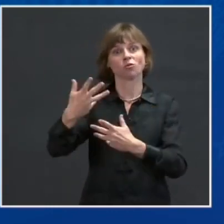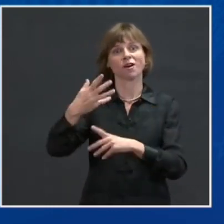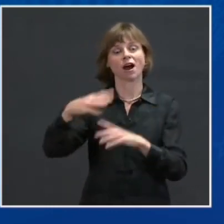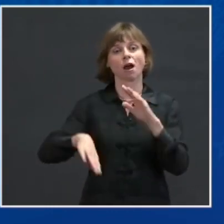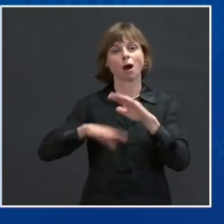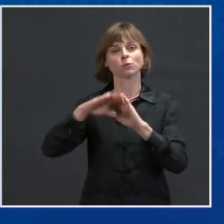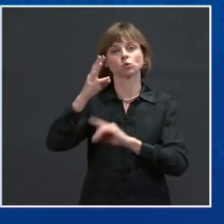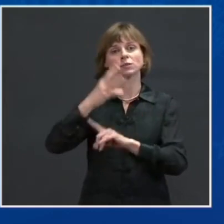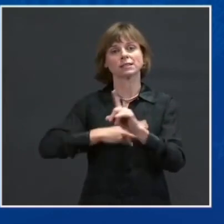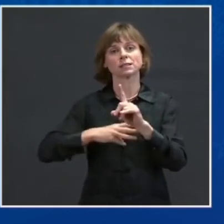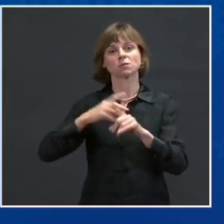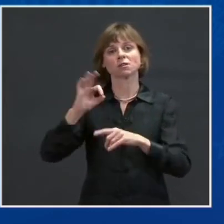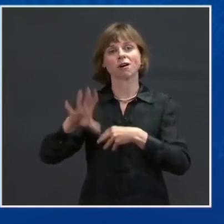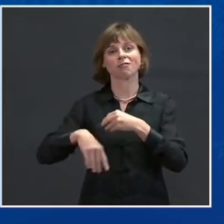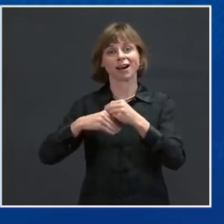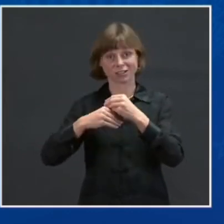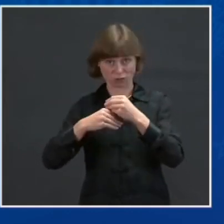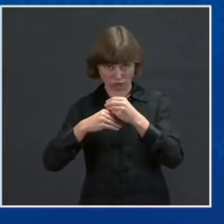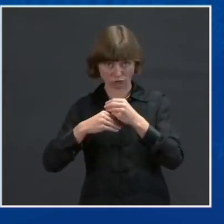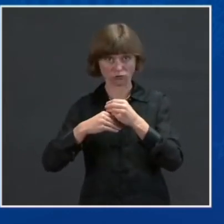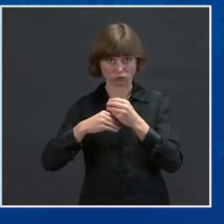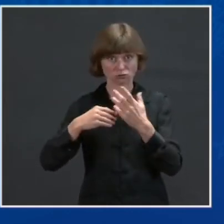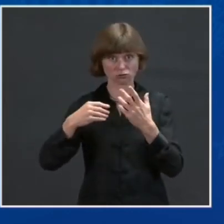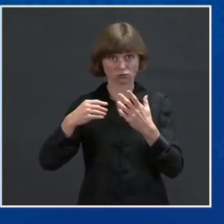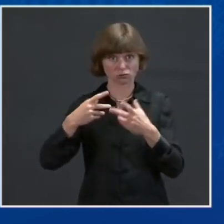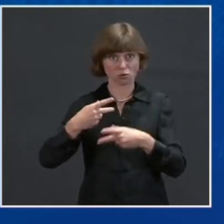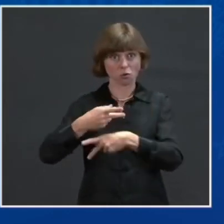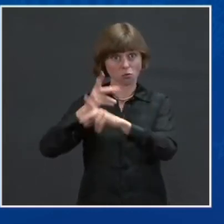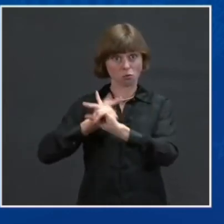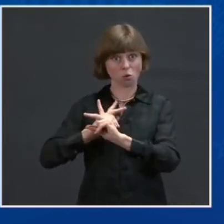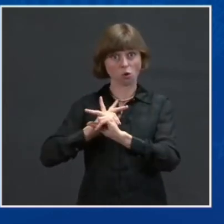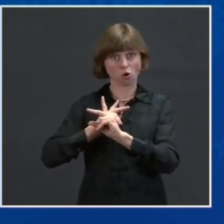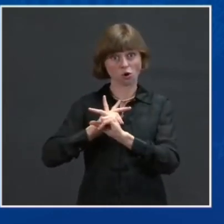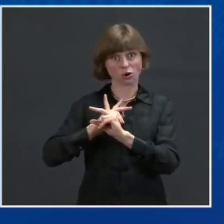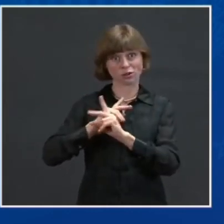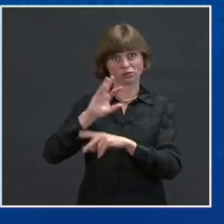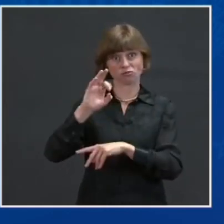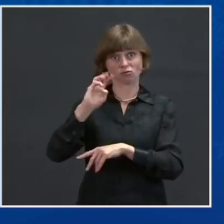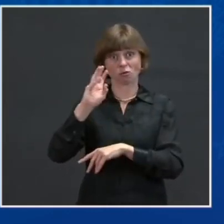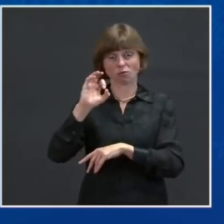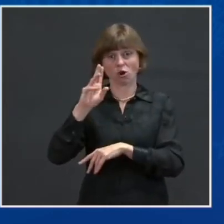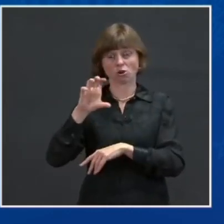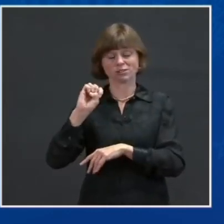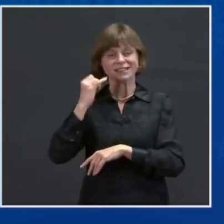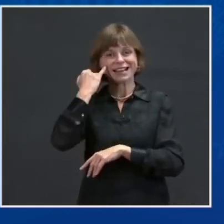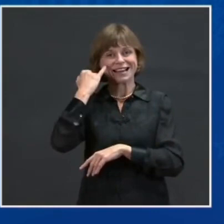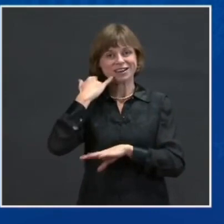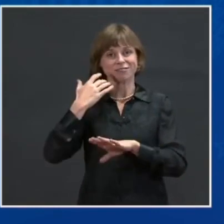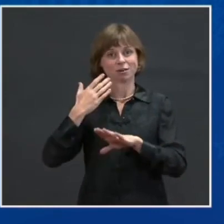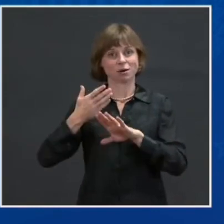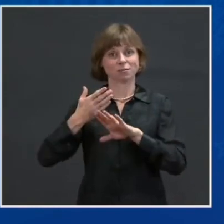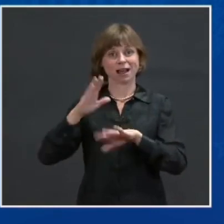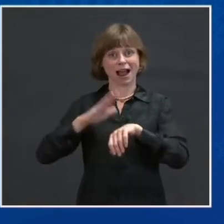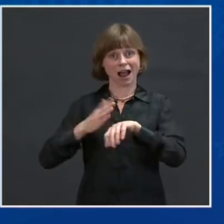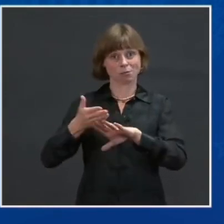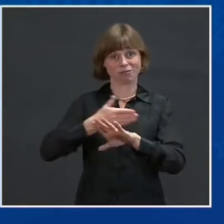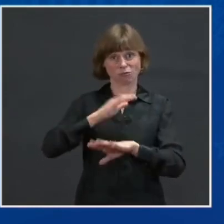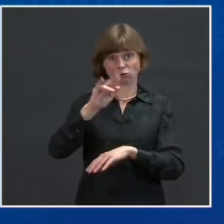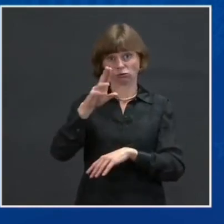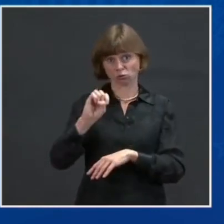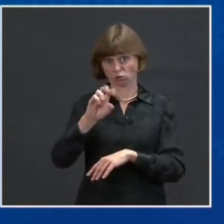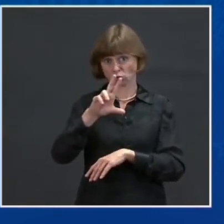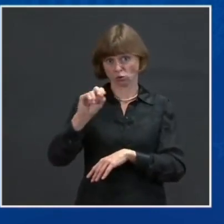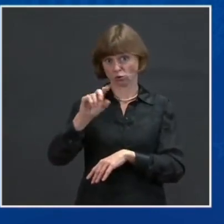payments to forbearance for borrowers who entered forbearance on or before June 30th, 2020. These actions will bring